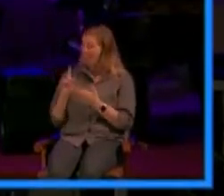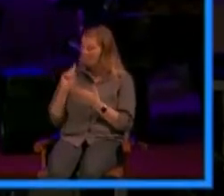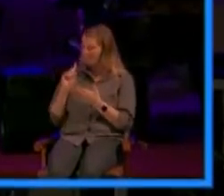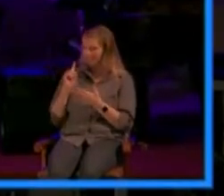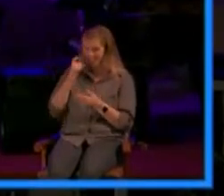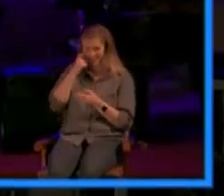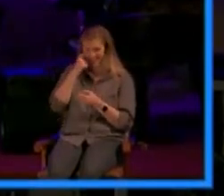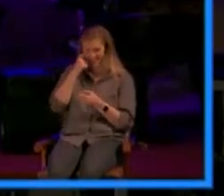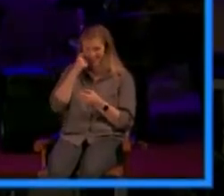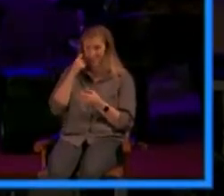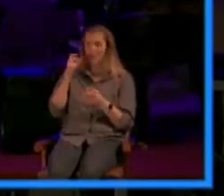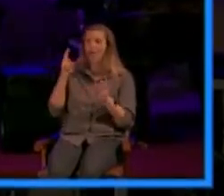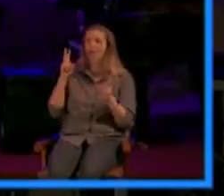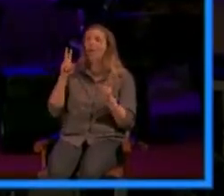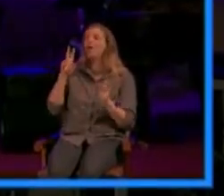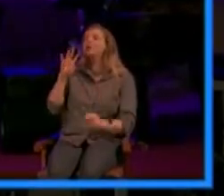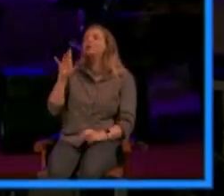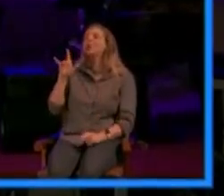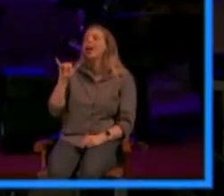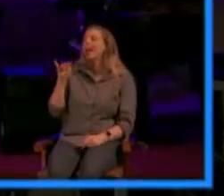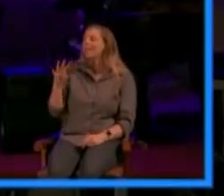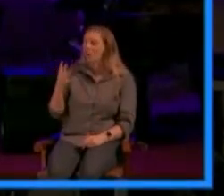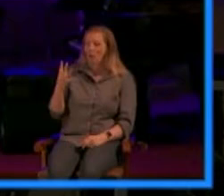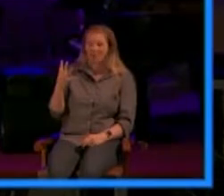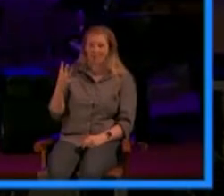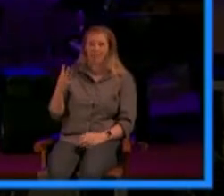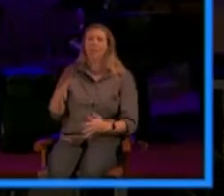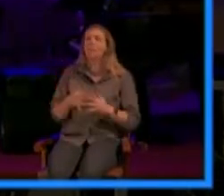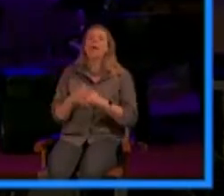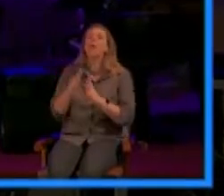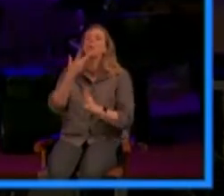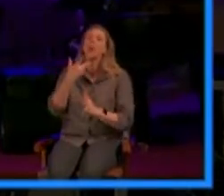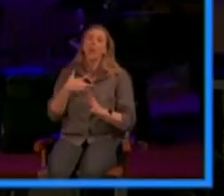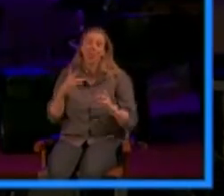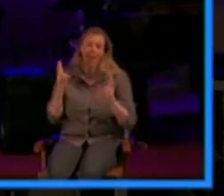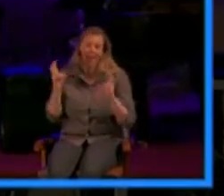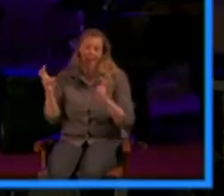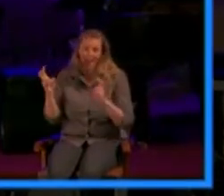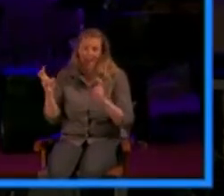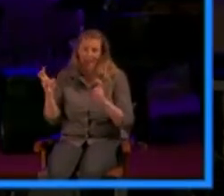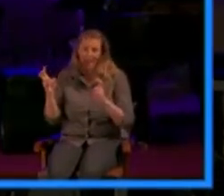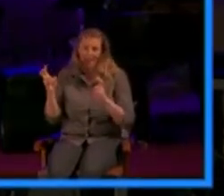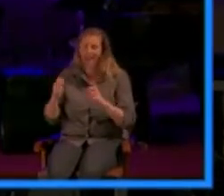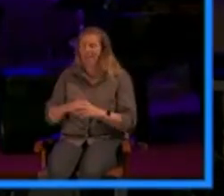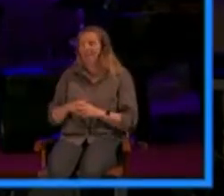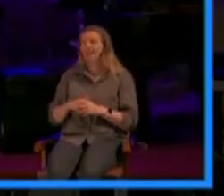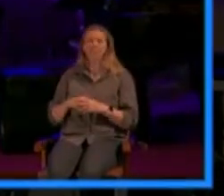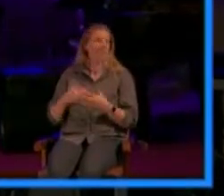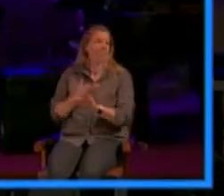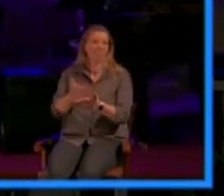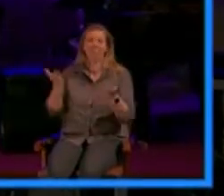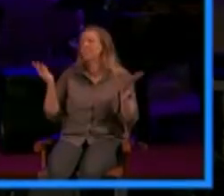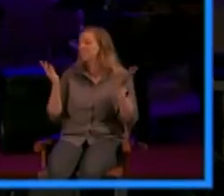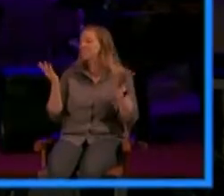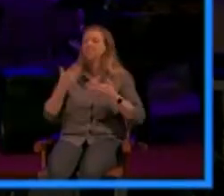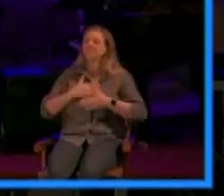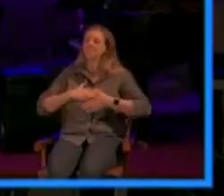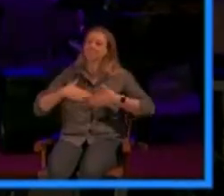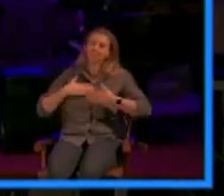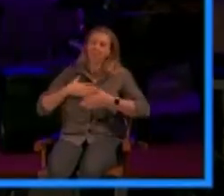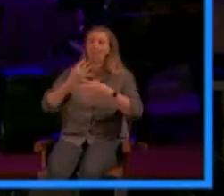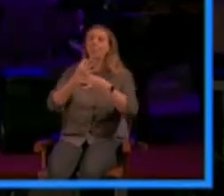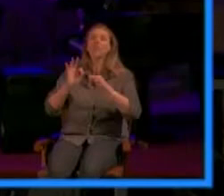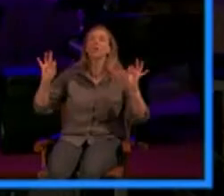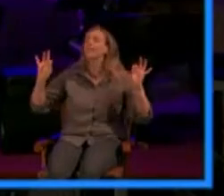we have enjoyed and still enjoy, and we really still do enjoy being the most free